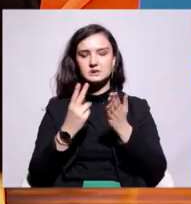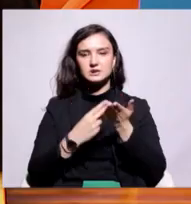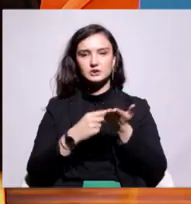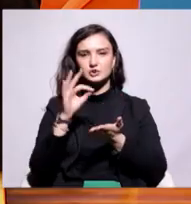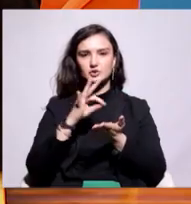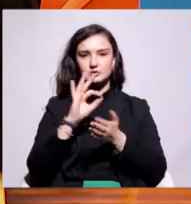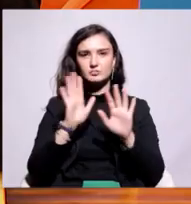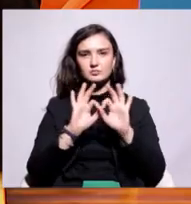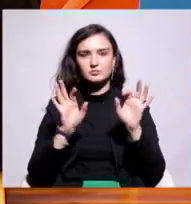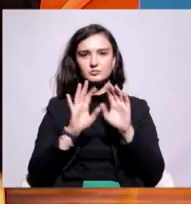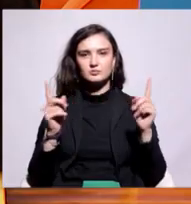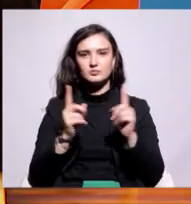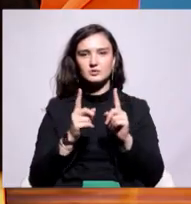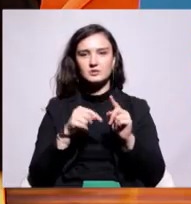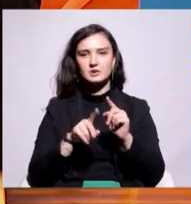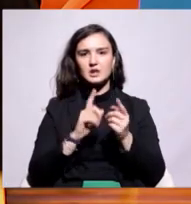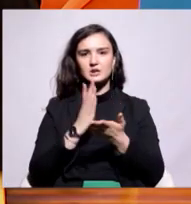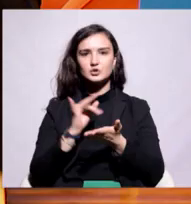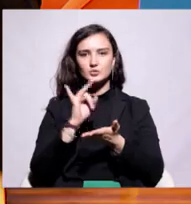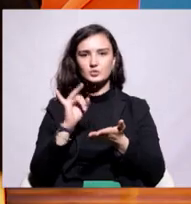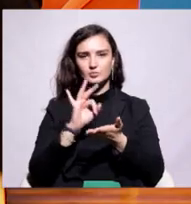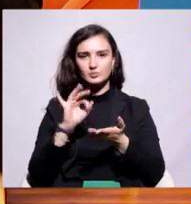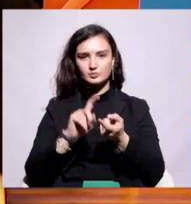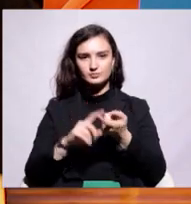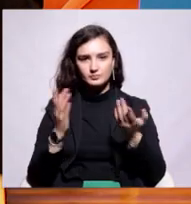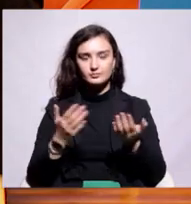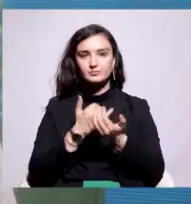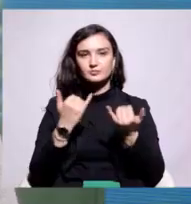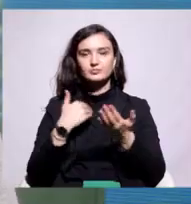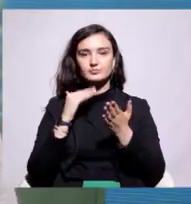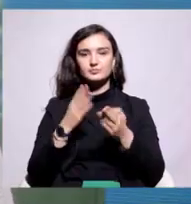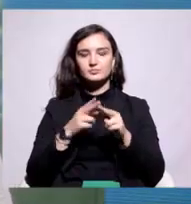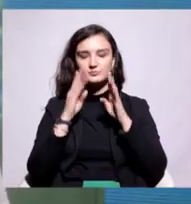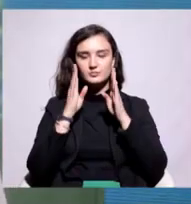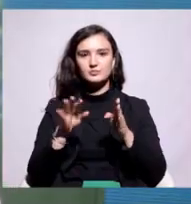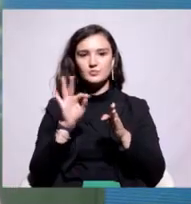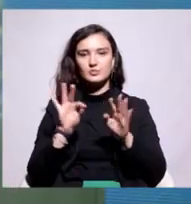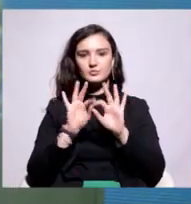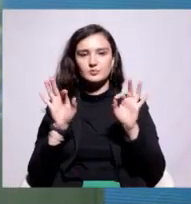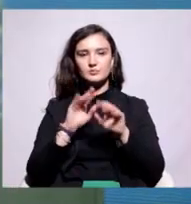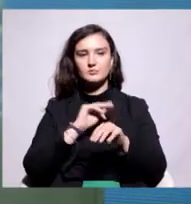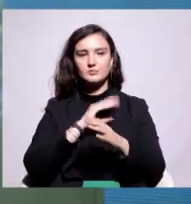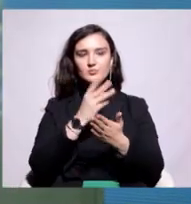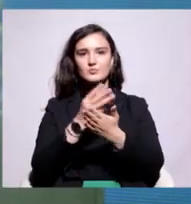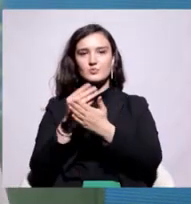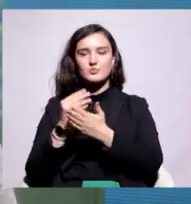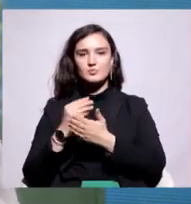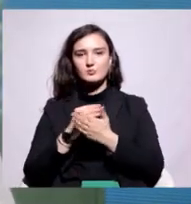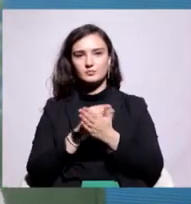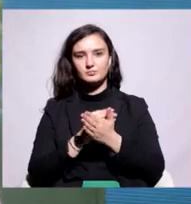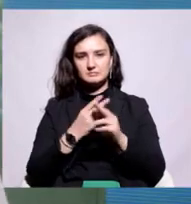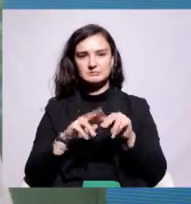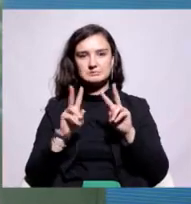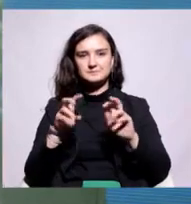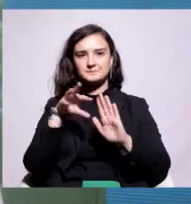book. So we will tell you in short what is the story about. From there, we will focus in on characters a little bit. So that means